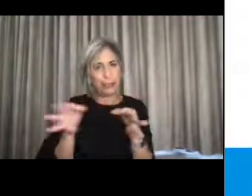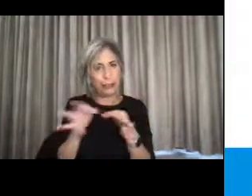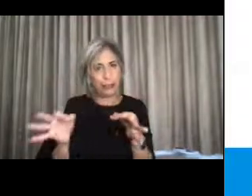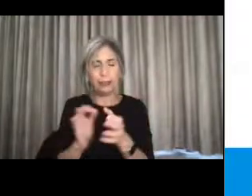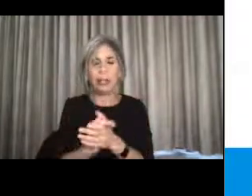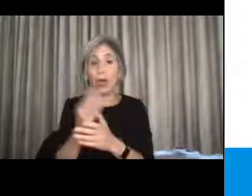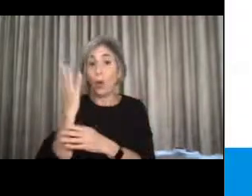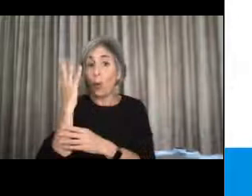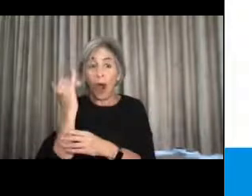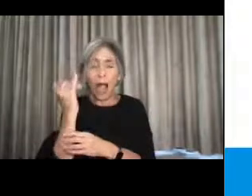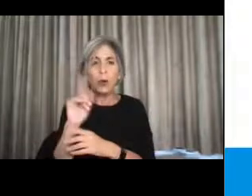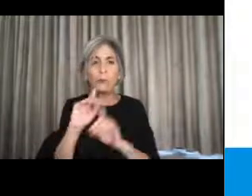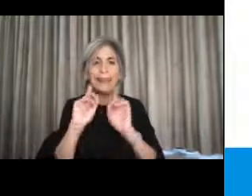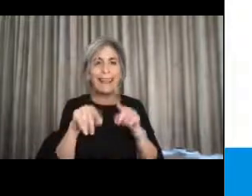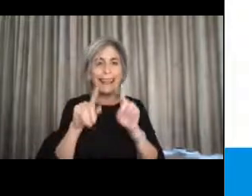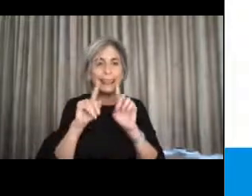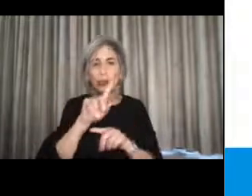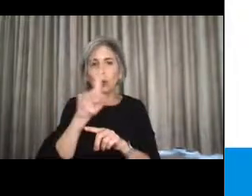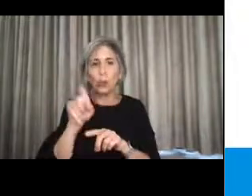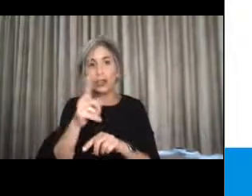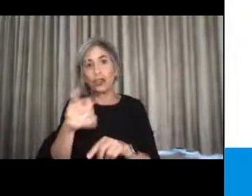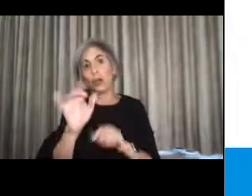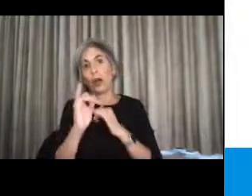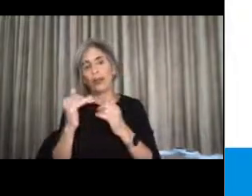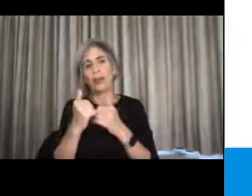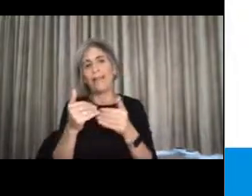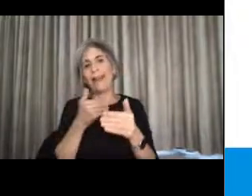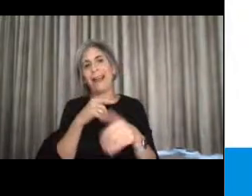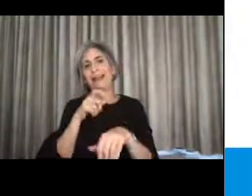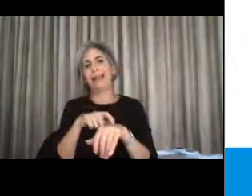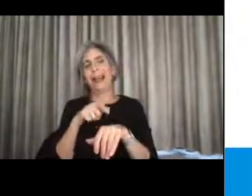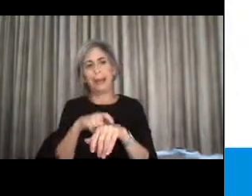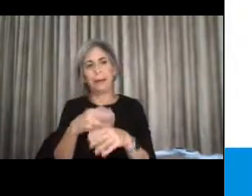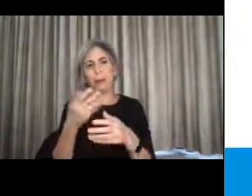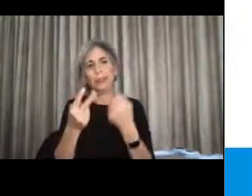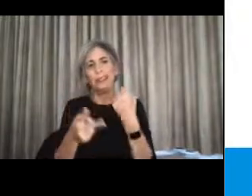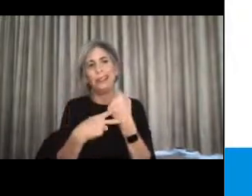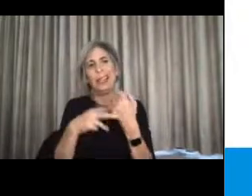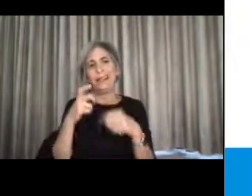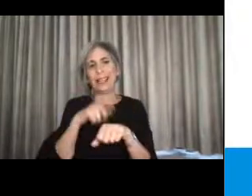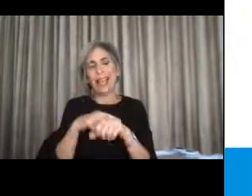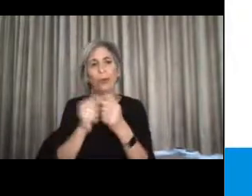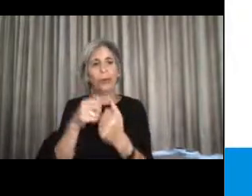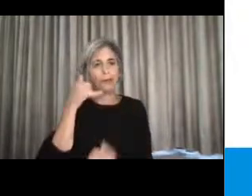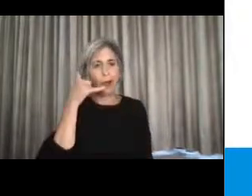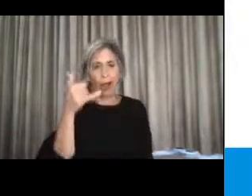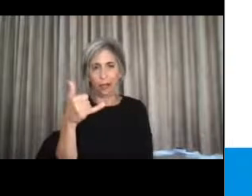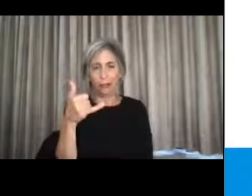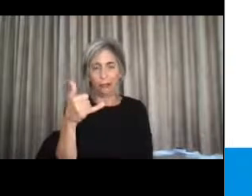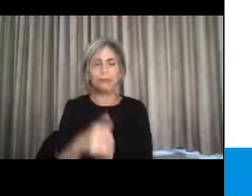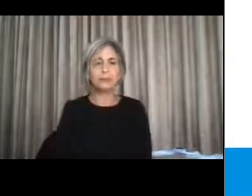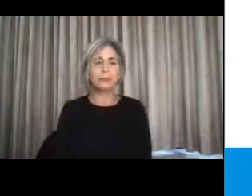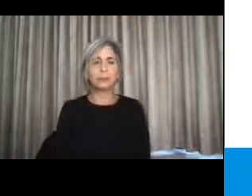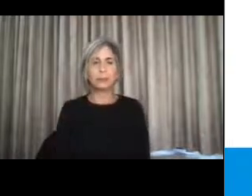we will be answering questions you might have in advance, so it will save you a phone call. Next slide,